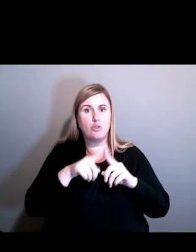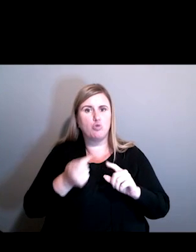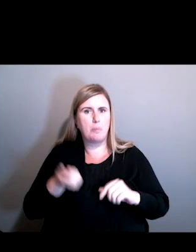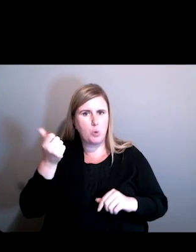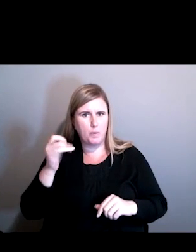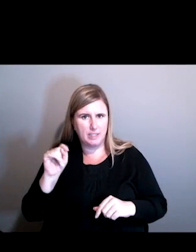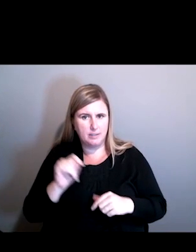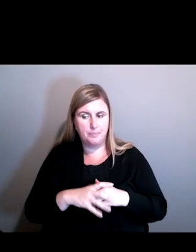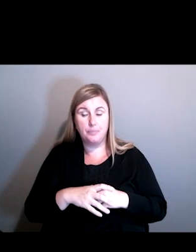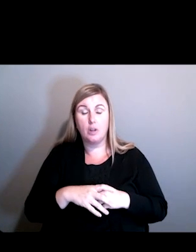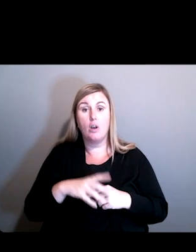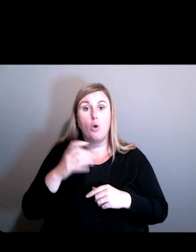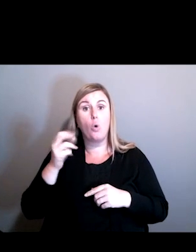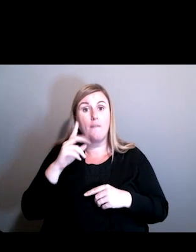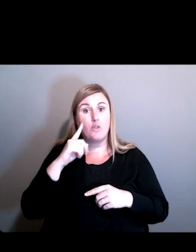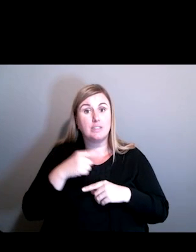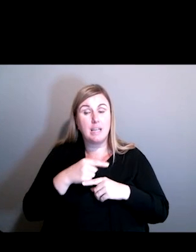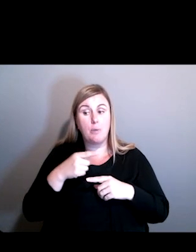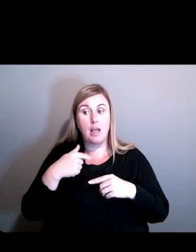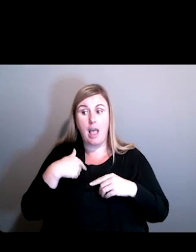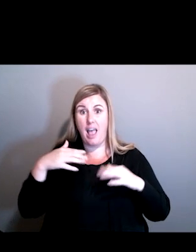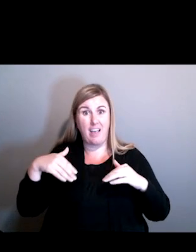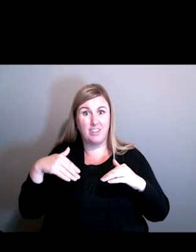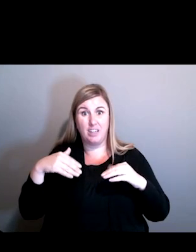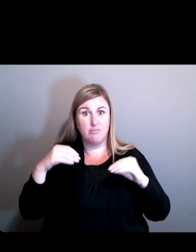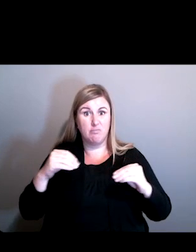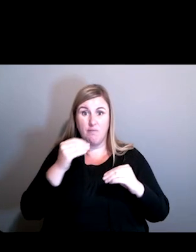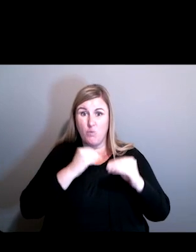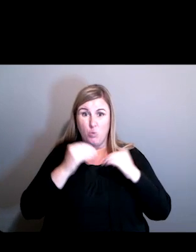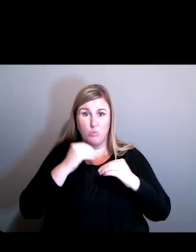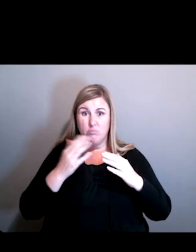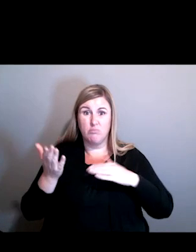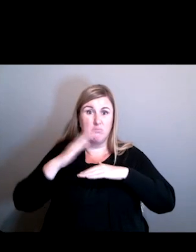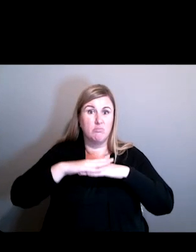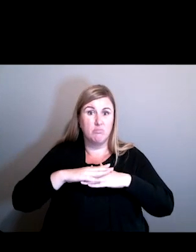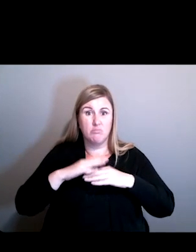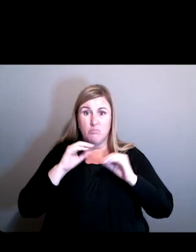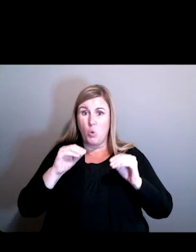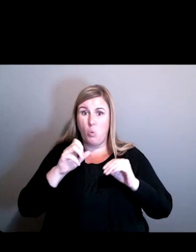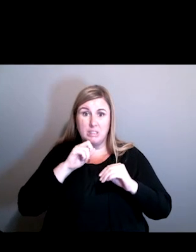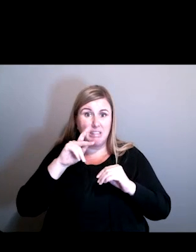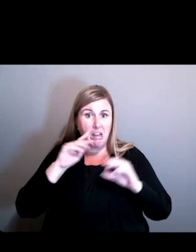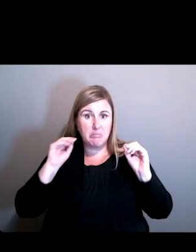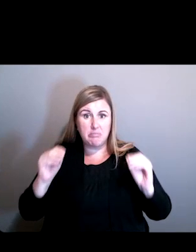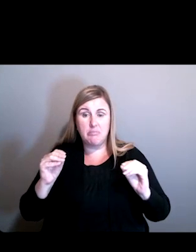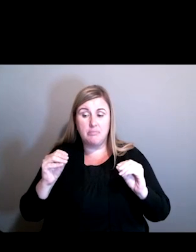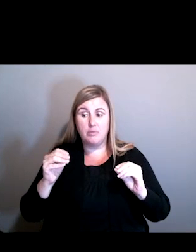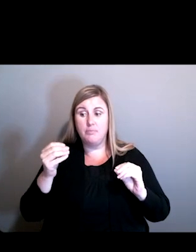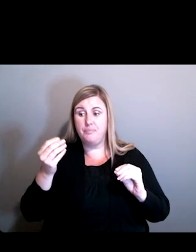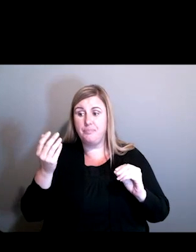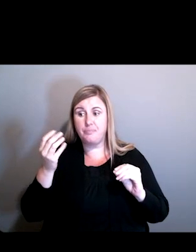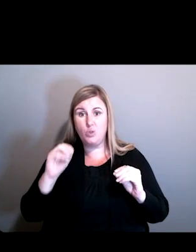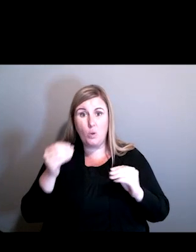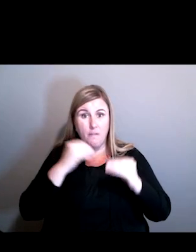chip. Or, for example, if the learner hasn't had any food all day, or any chips during snack,